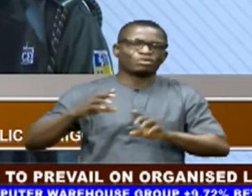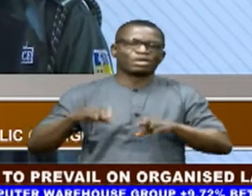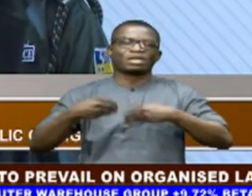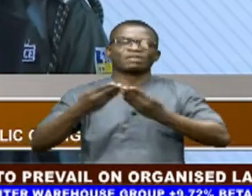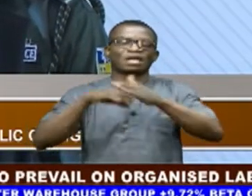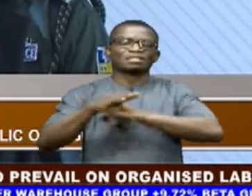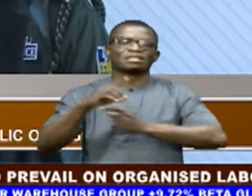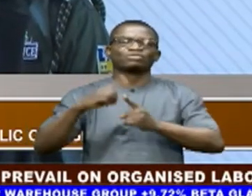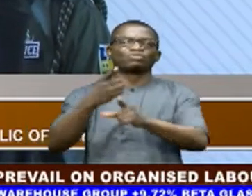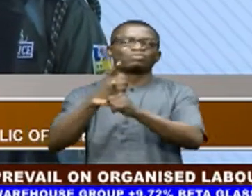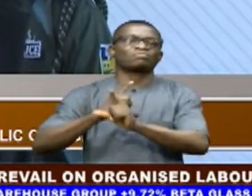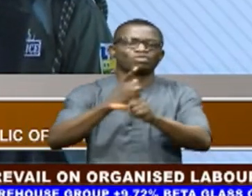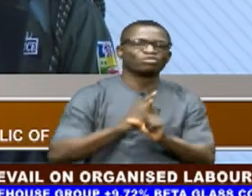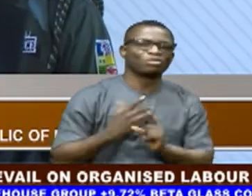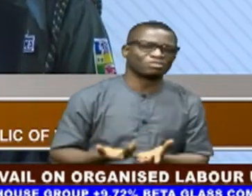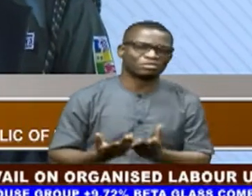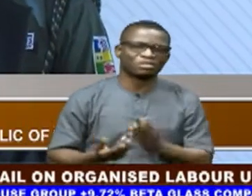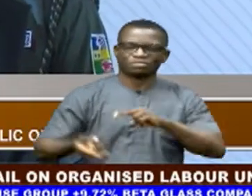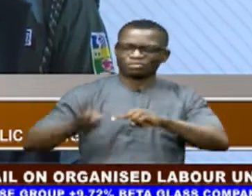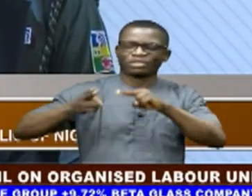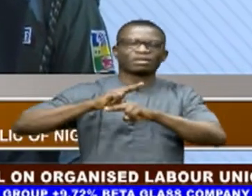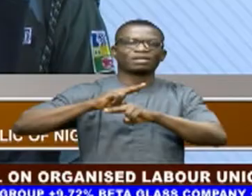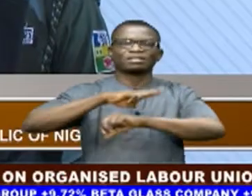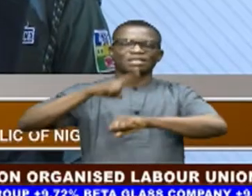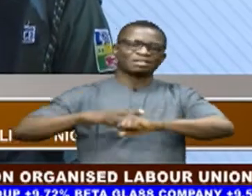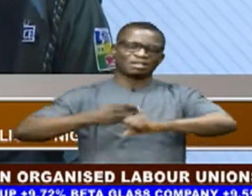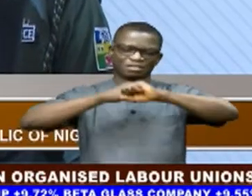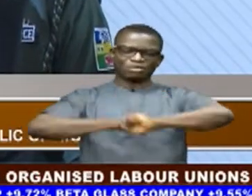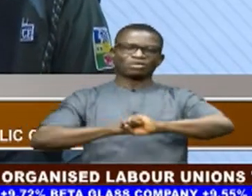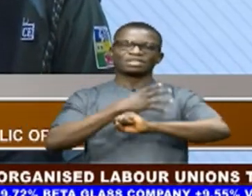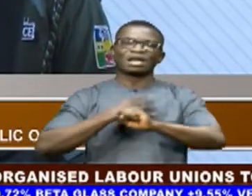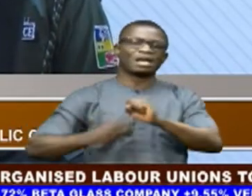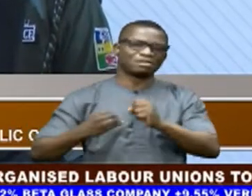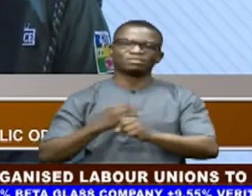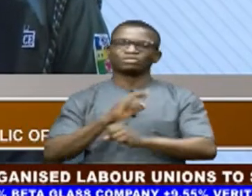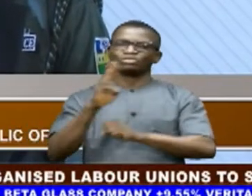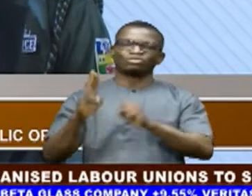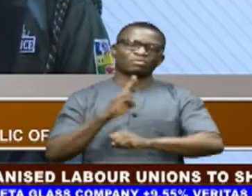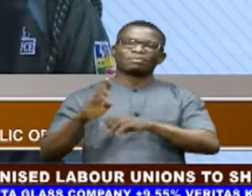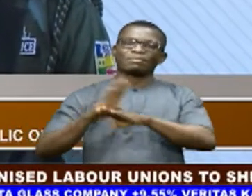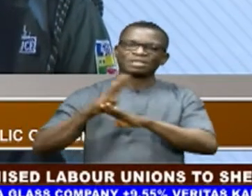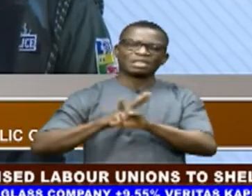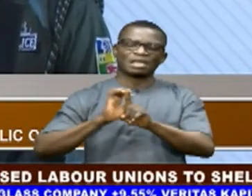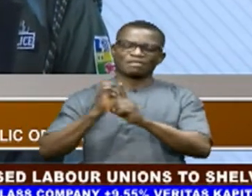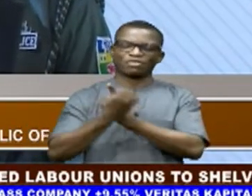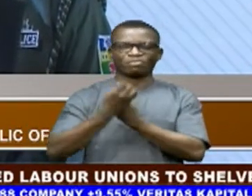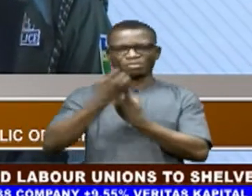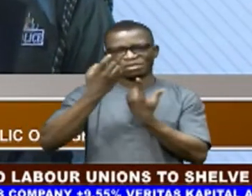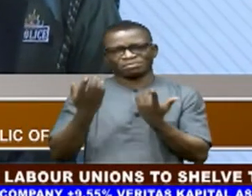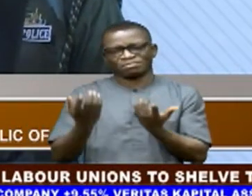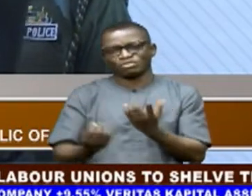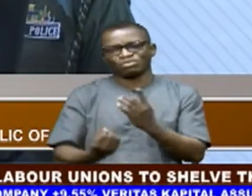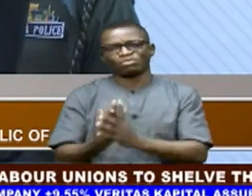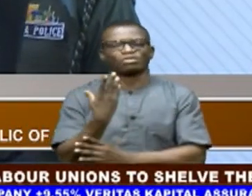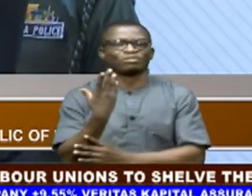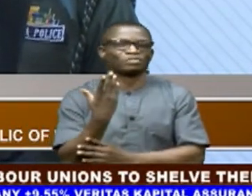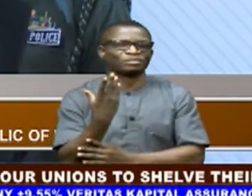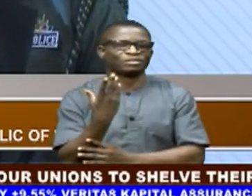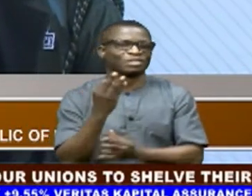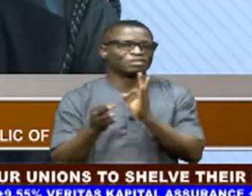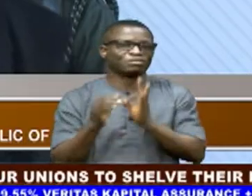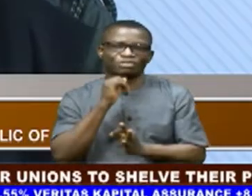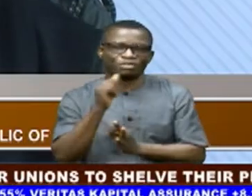capital, enhance national security, and optimize the business environment for our enterprises. We are